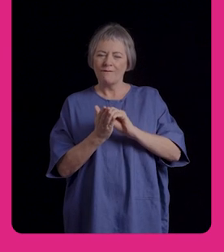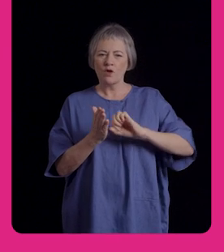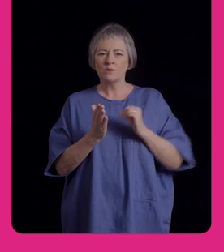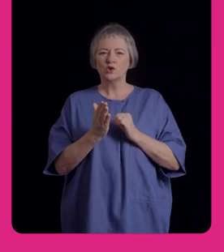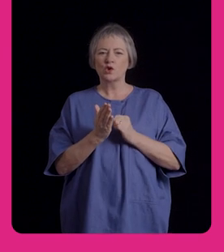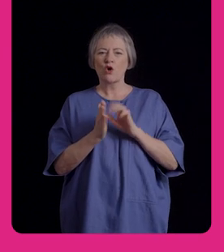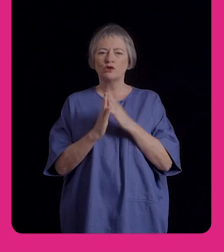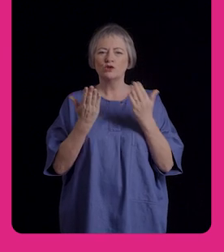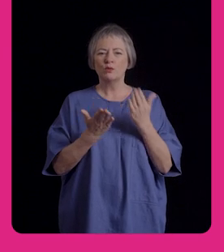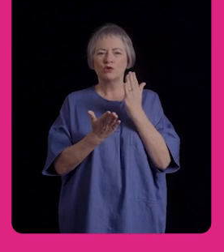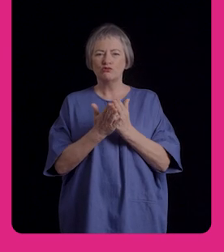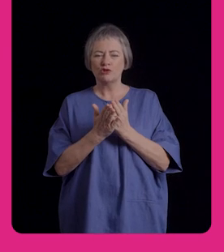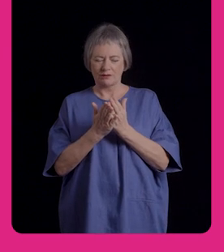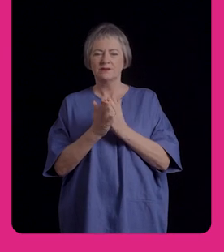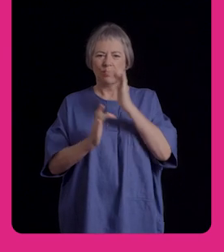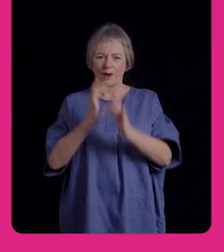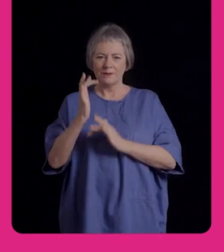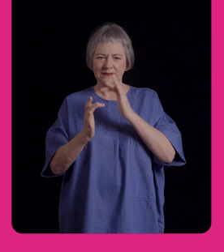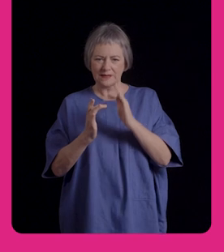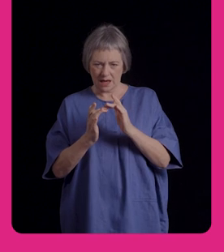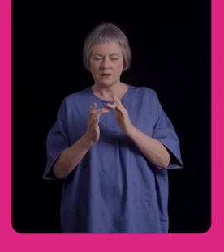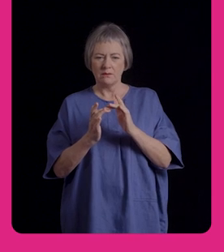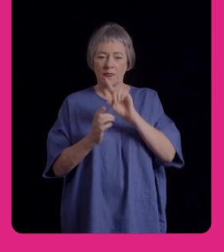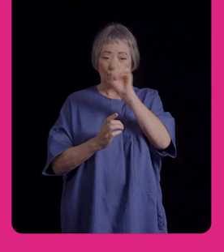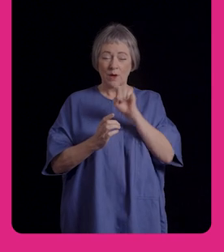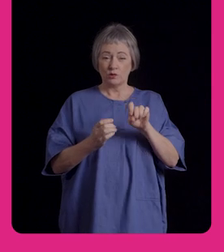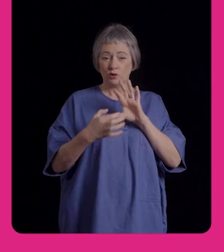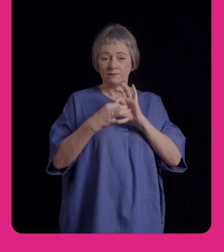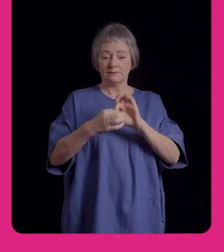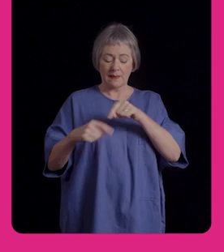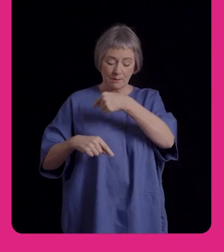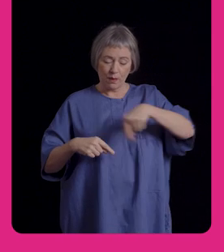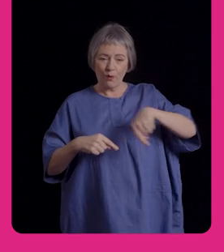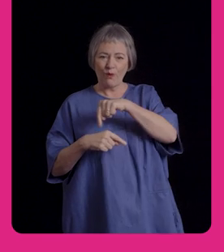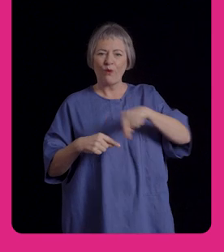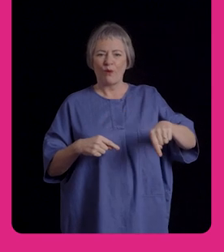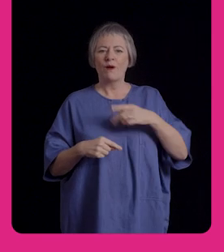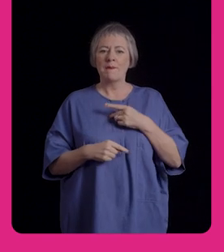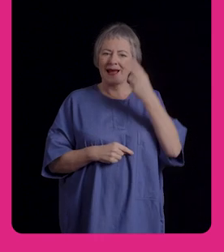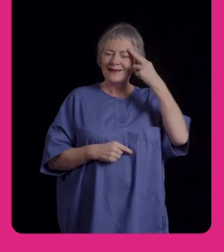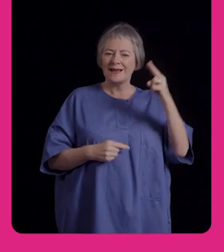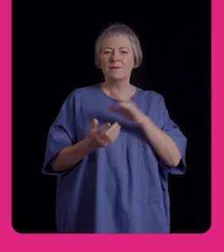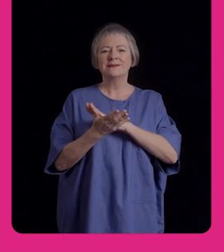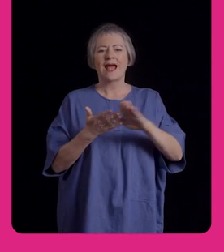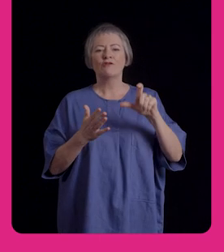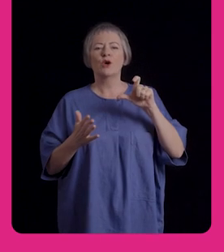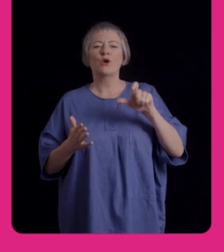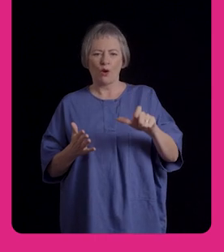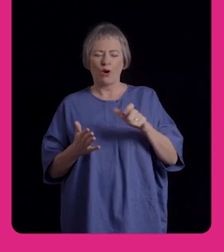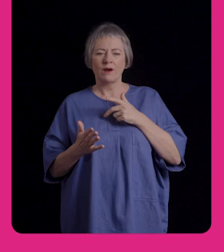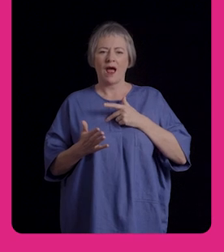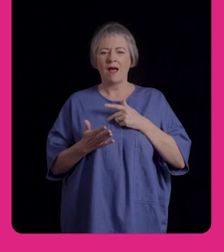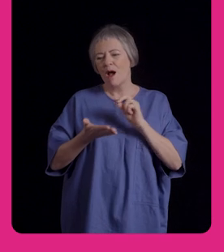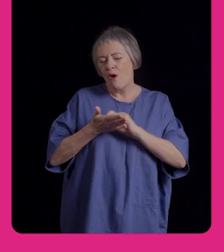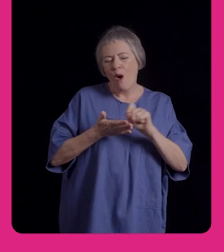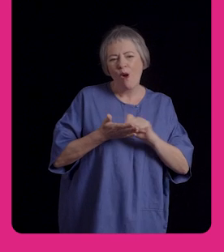website, and if you're watching on YouTube, there should be a link in the description below, so you'll be able to try it yourselves at home. My name is Harry Connor. I'm an author